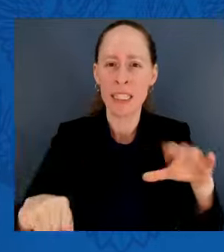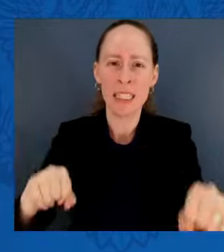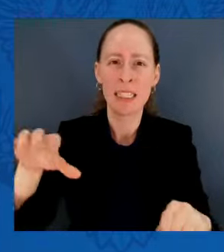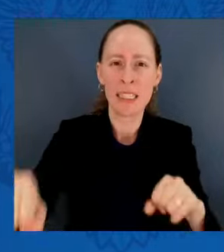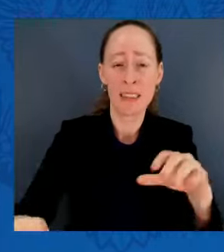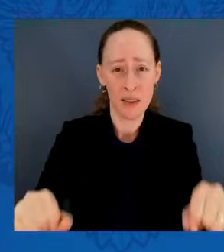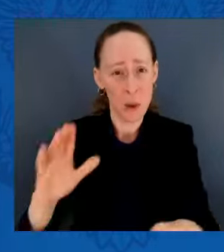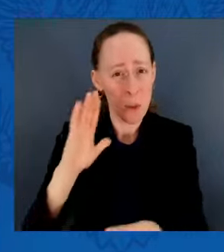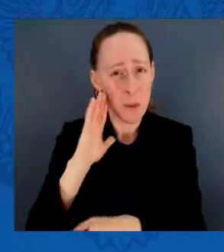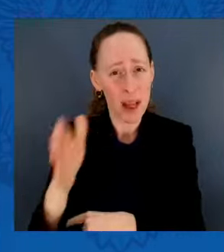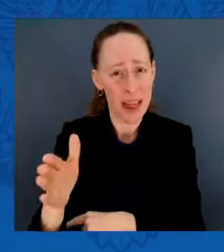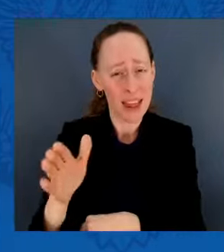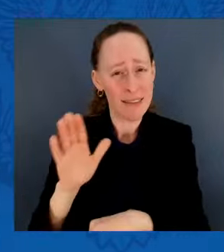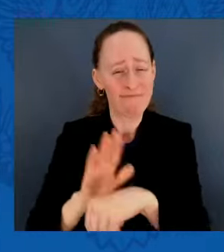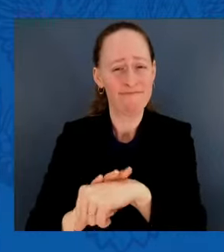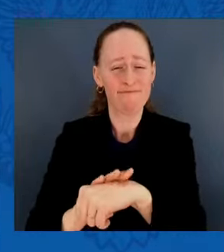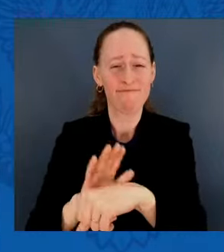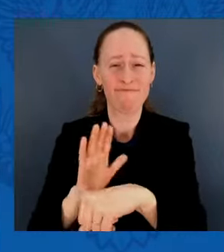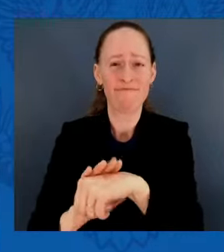But